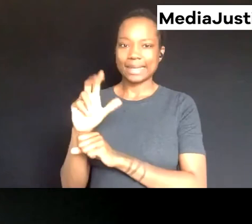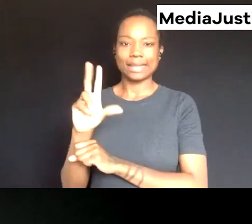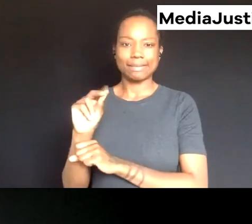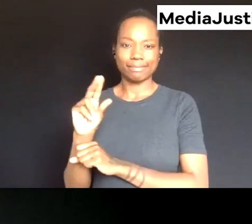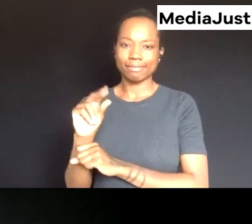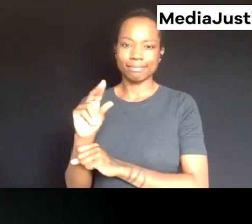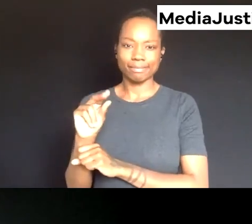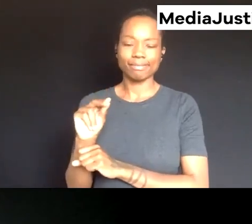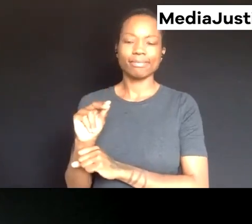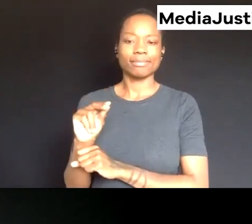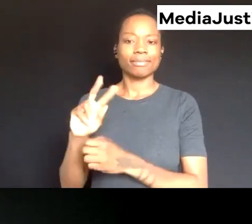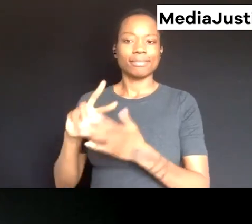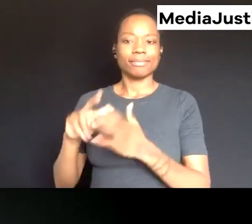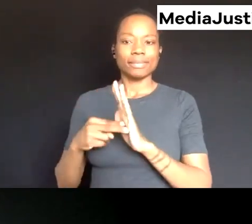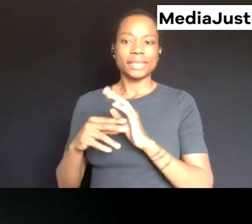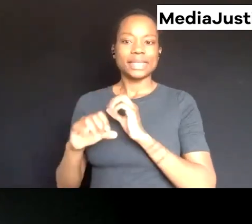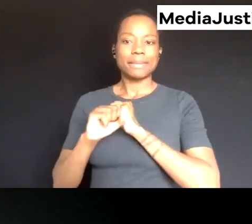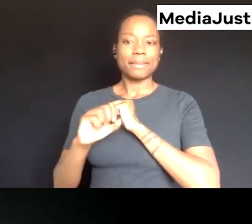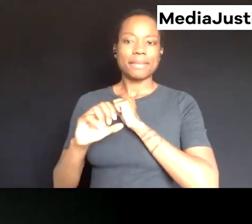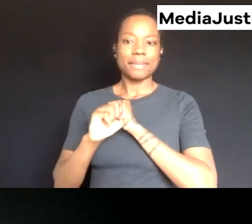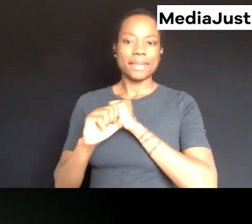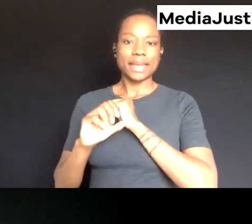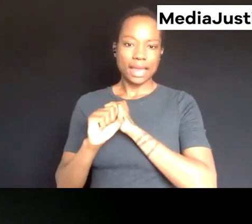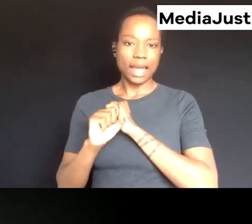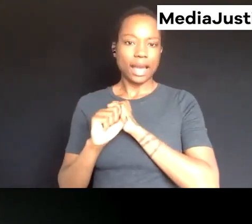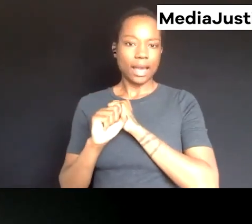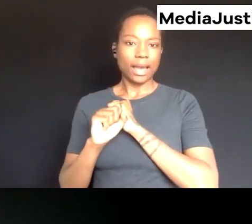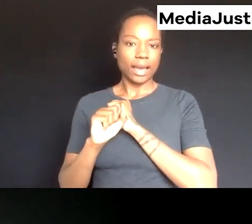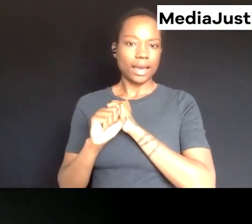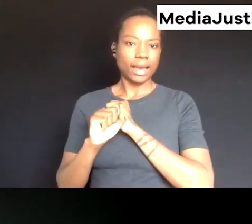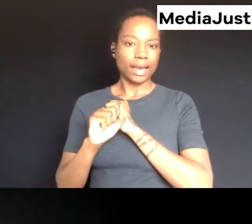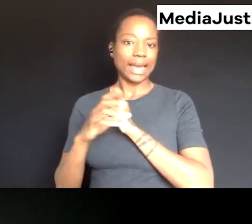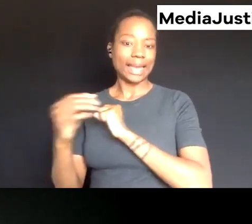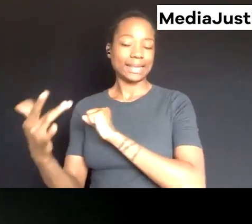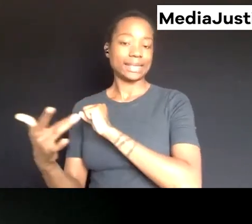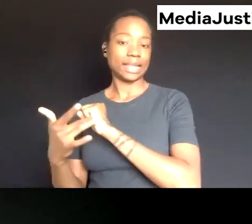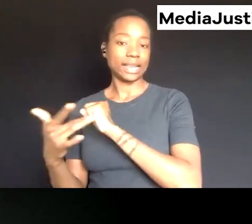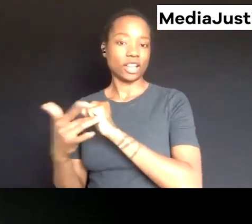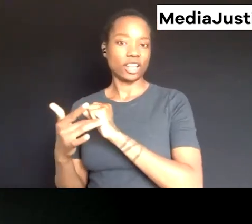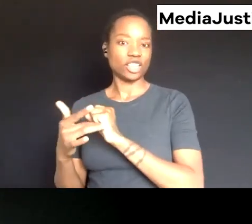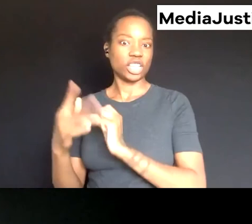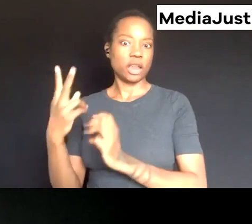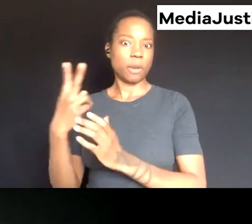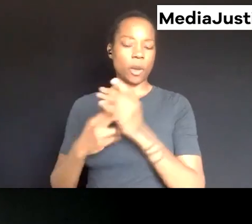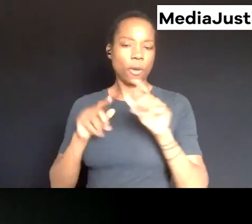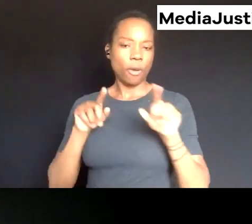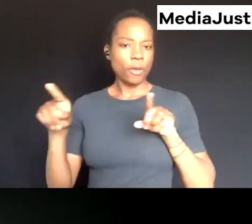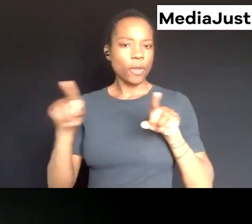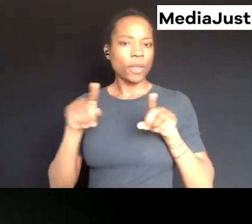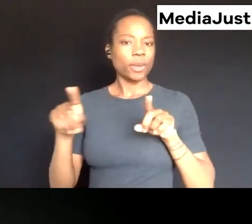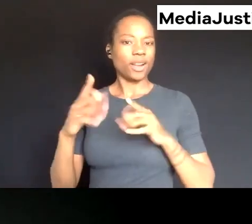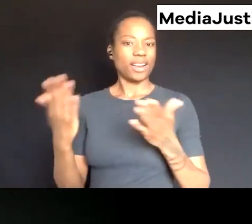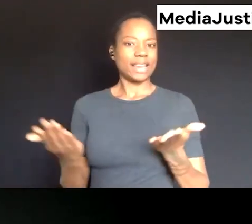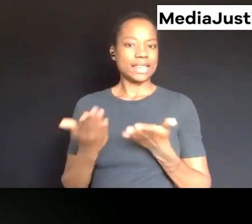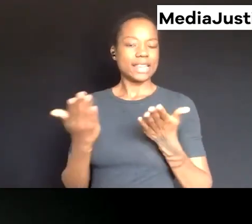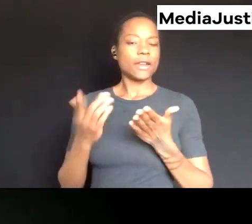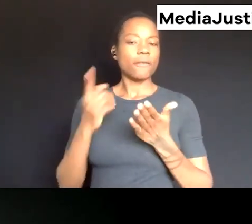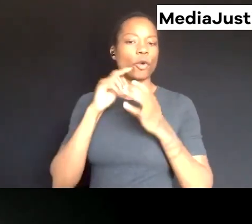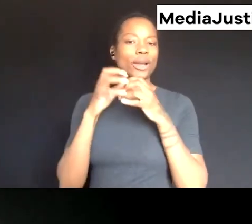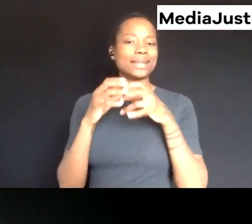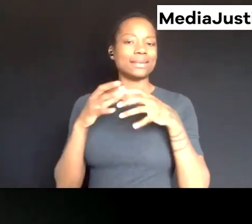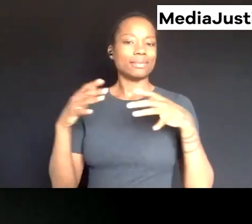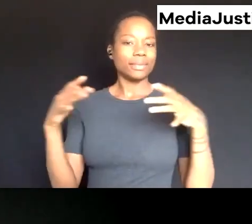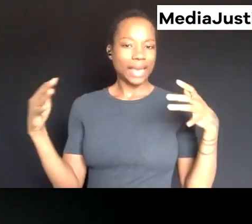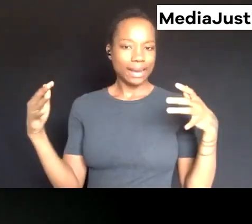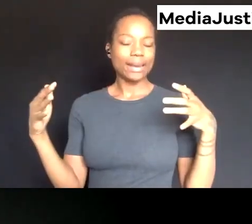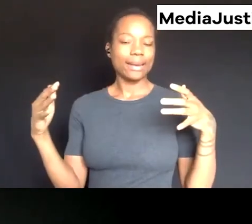service of expanding or accelerating movements for social justice. That was a core principle from this convening that